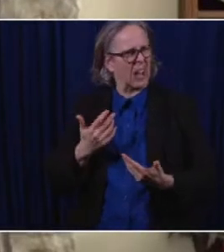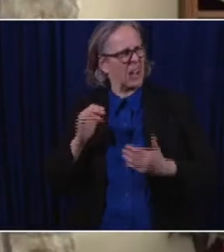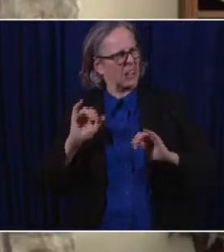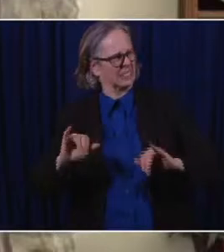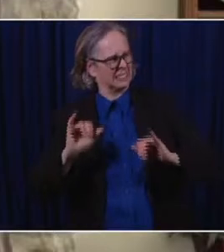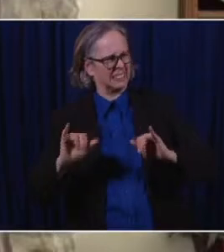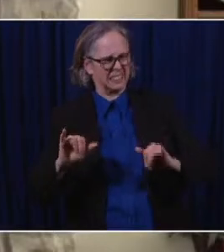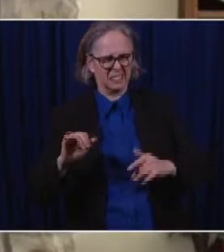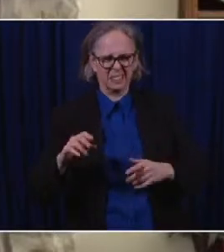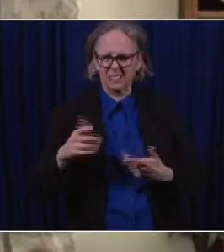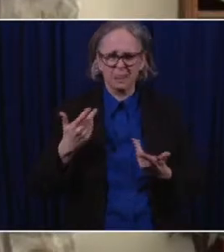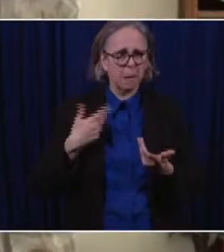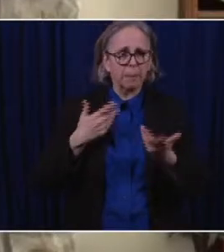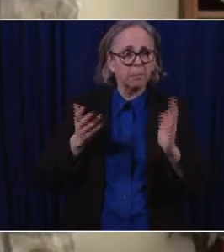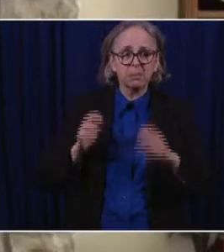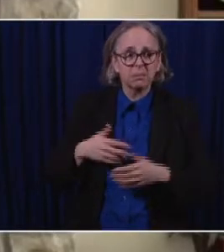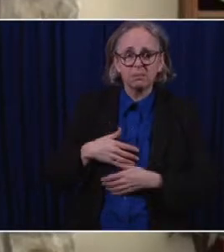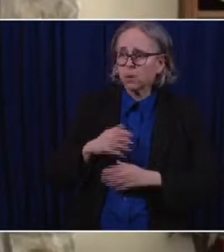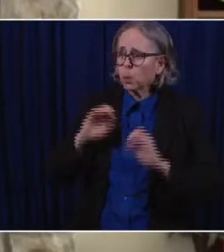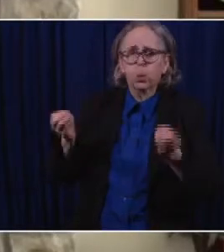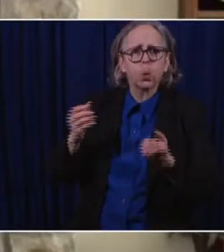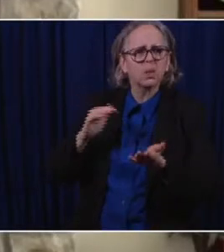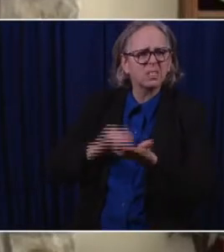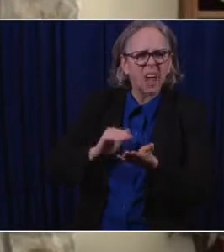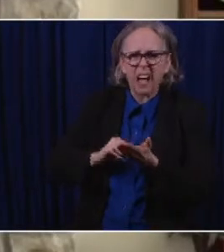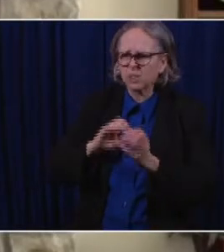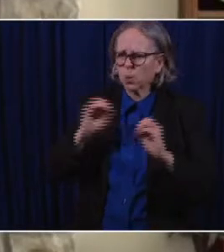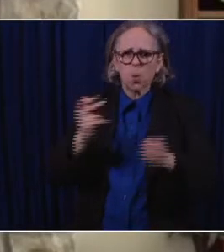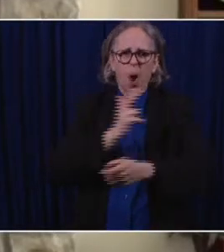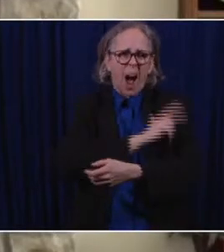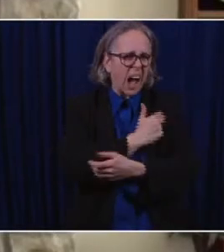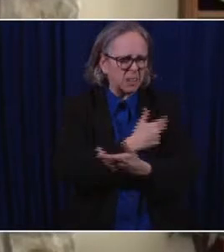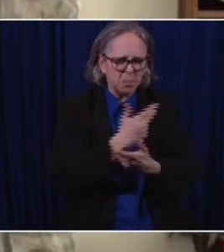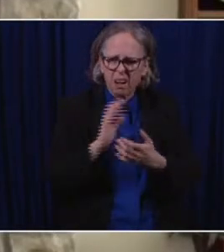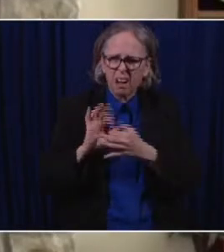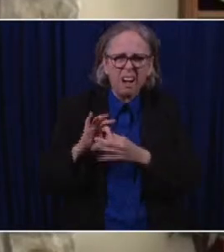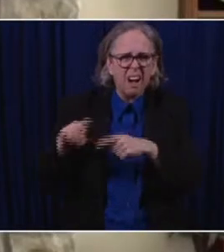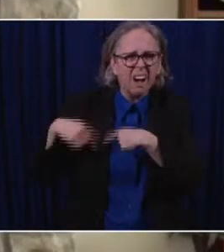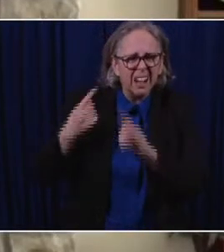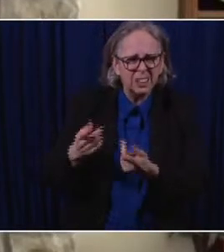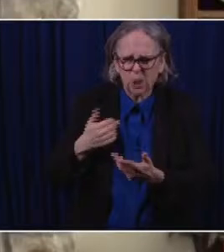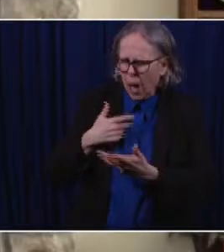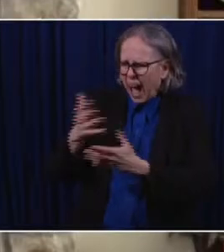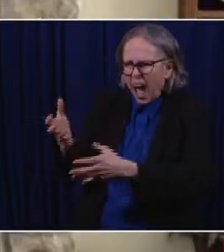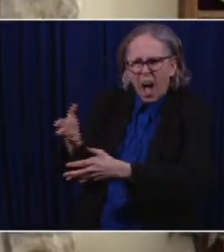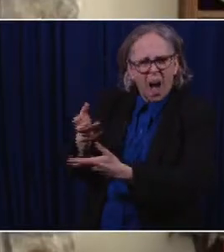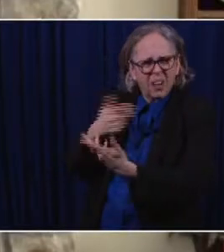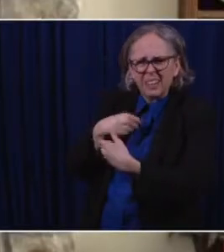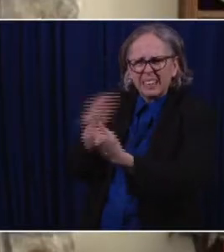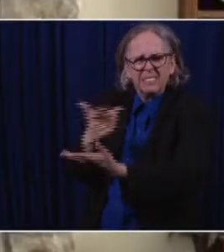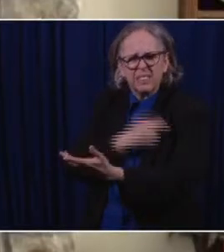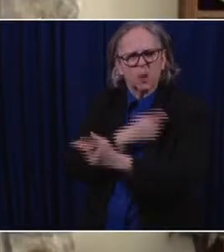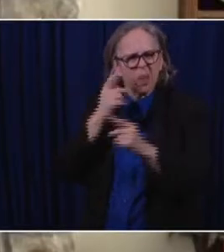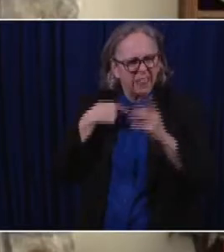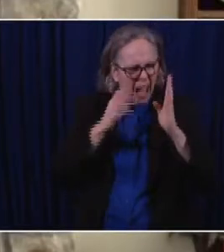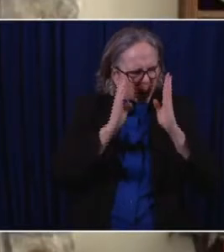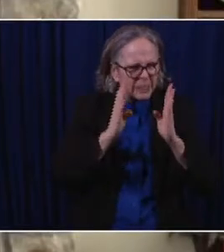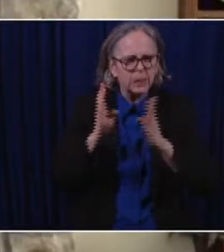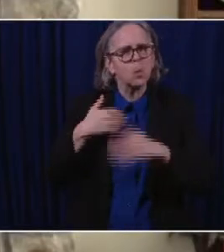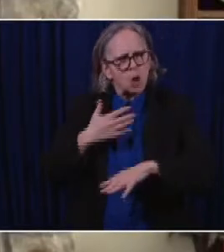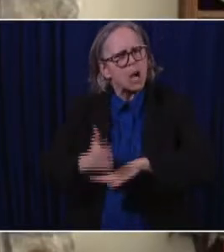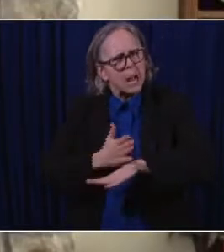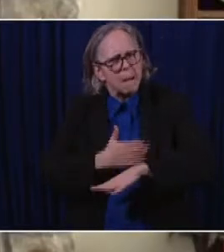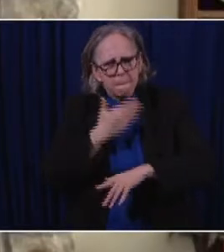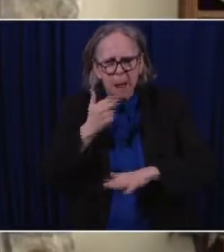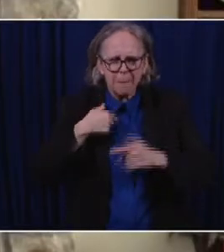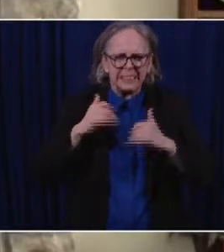system. So we're doing that some, and we're making some progress in that area, but it is a work in progress. We're working with the county